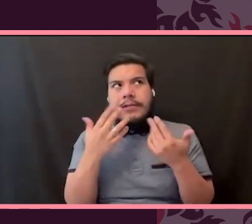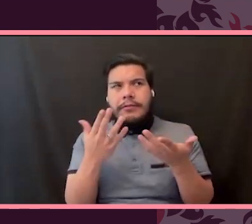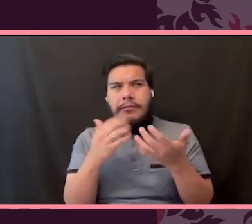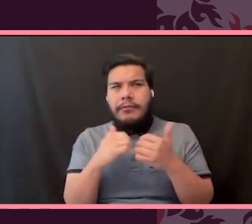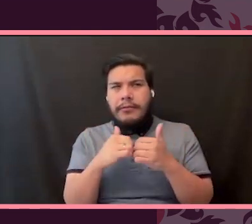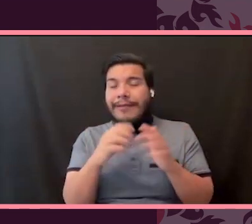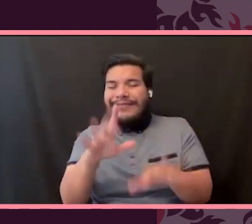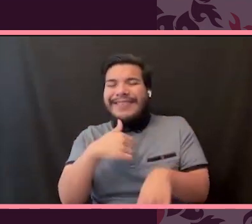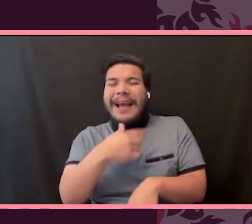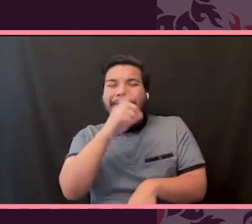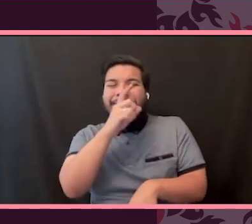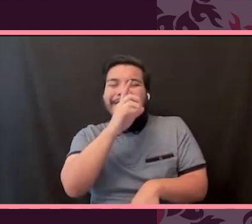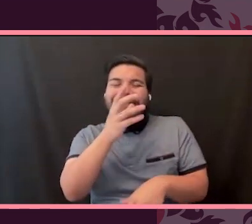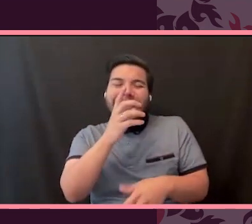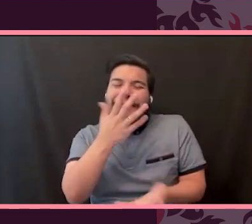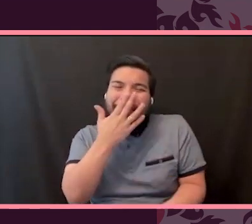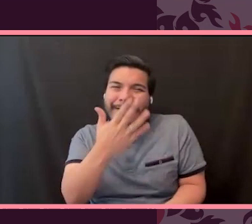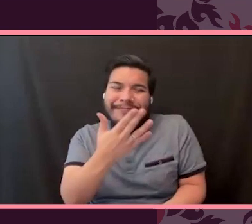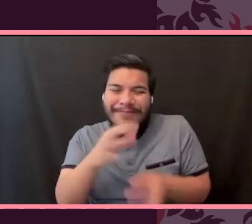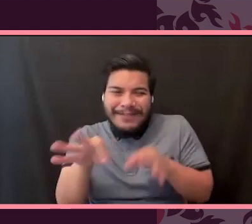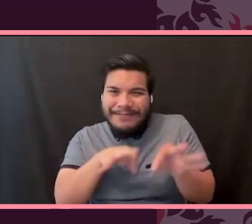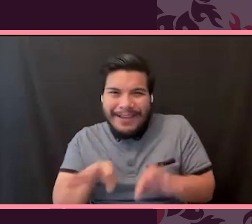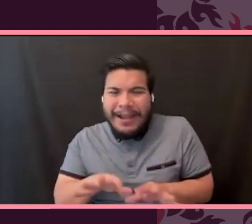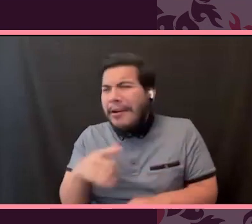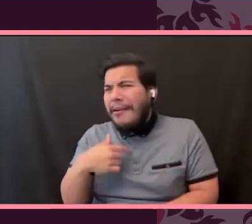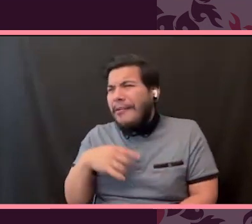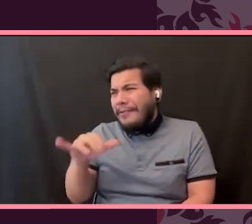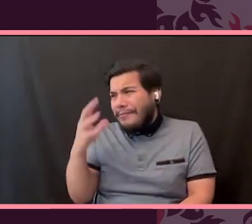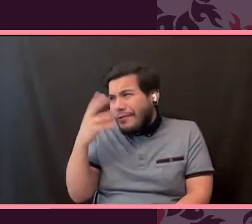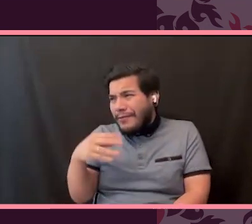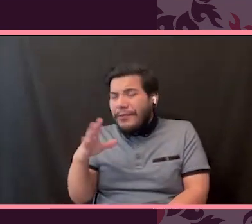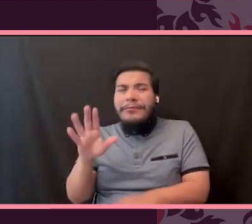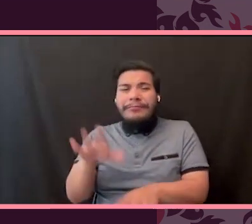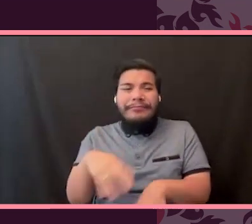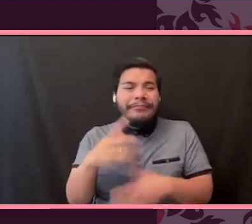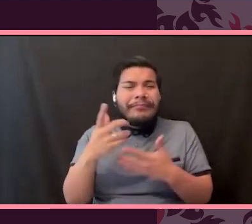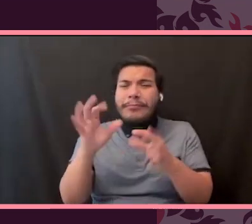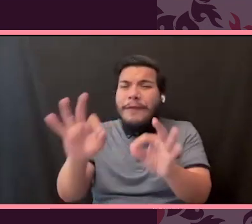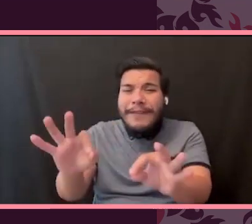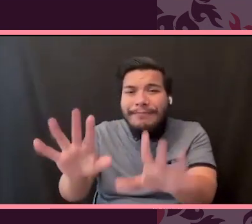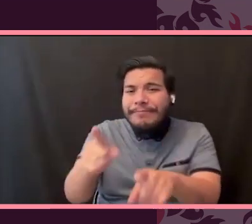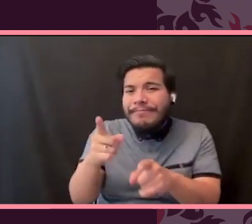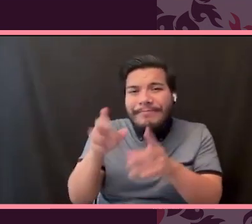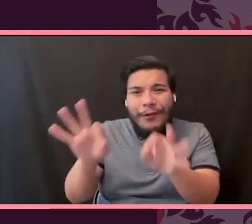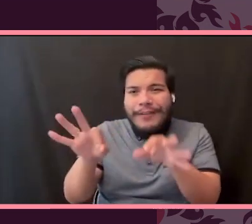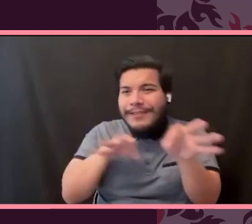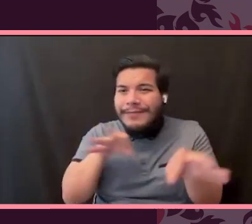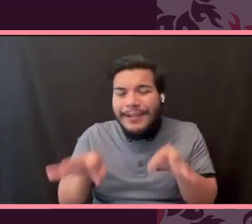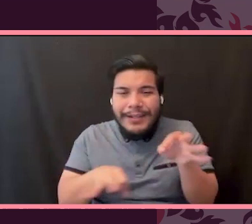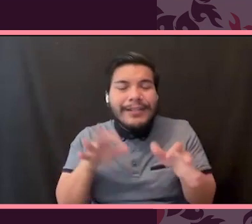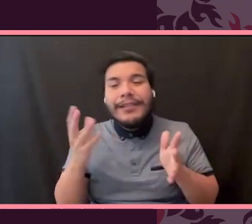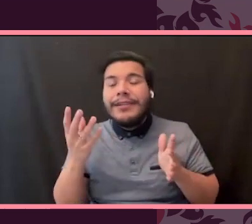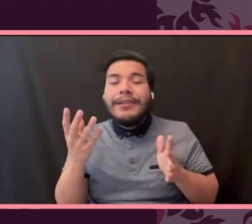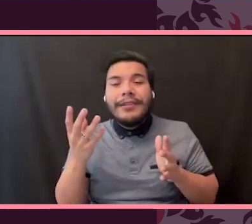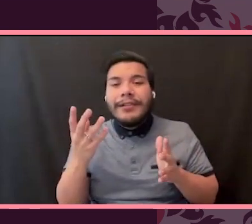explaining things. I think that was beautiful. Lindsey, that was perfect. That was perfect. I want to It is- invite.